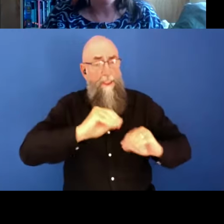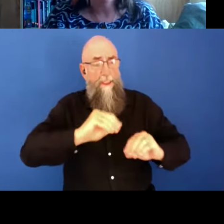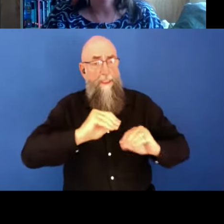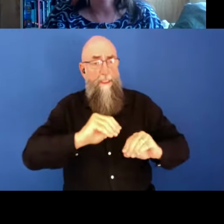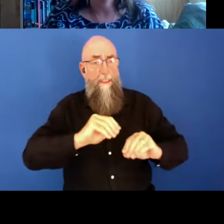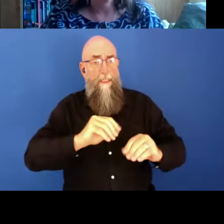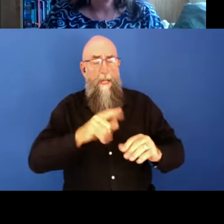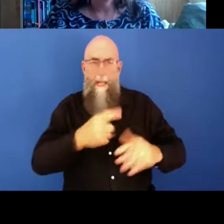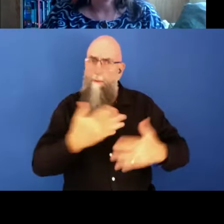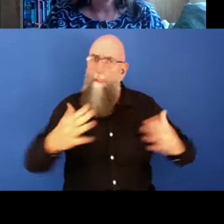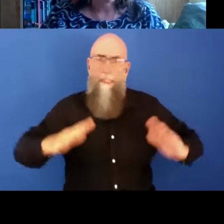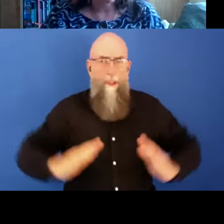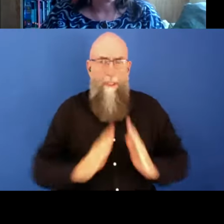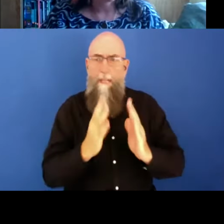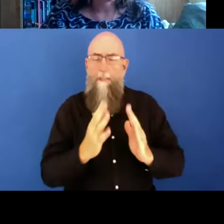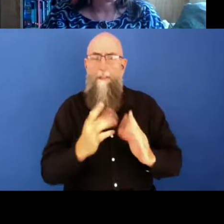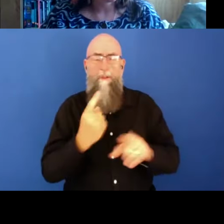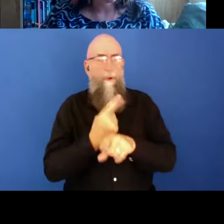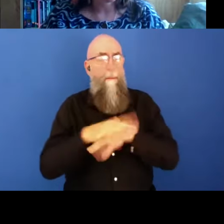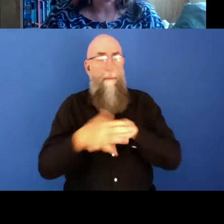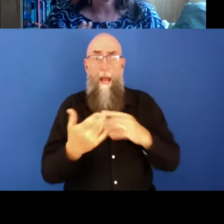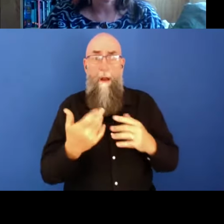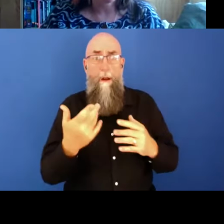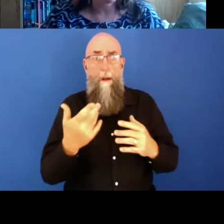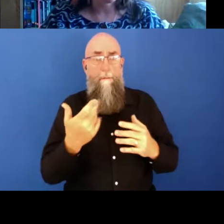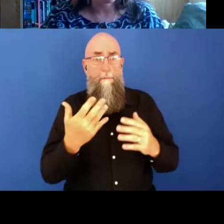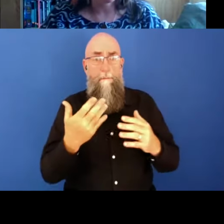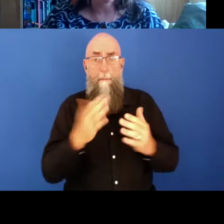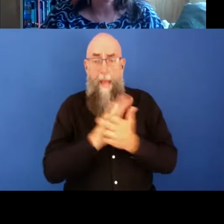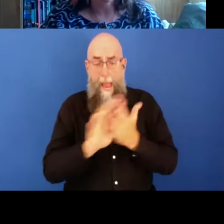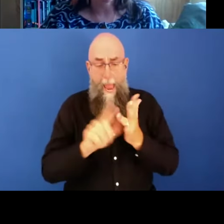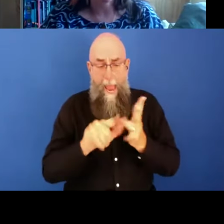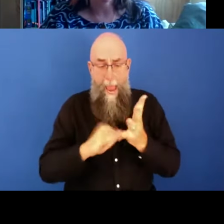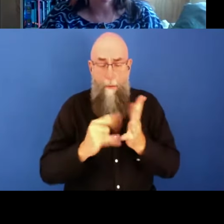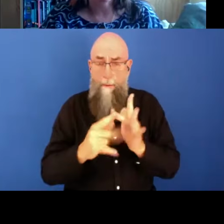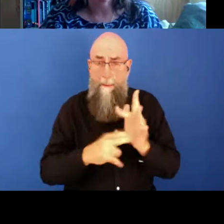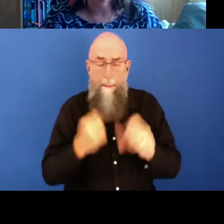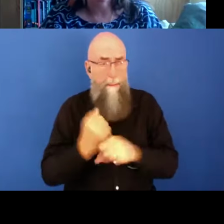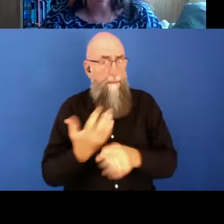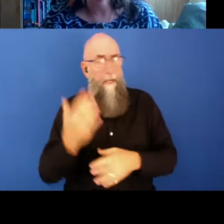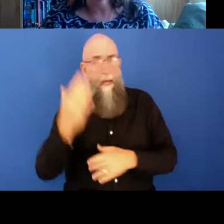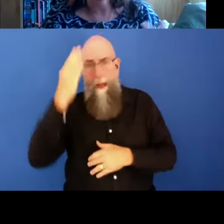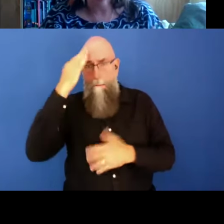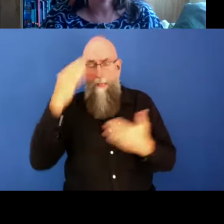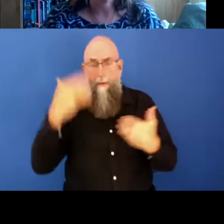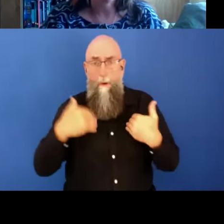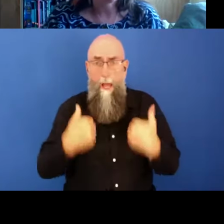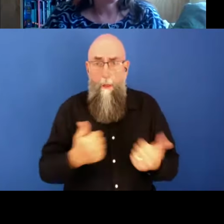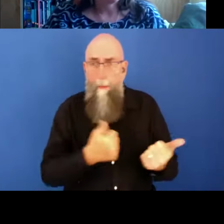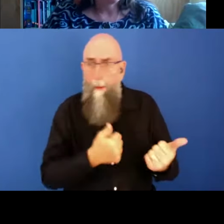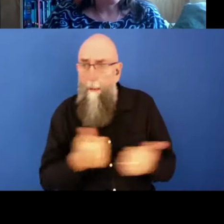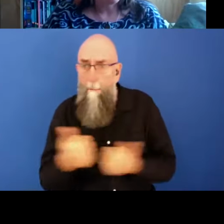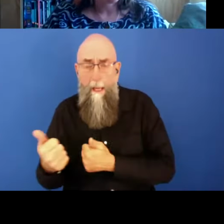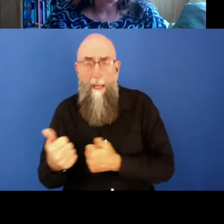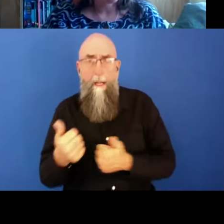around housing or um uh mental well-being that were much deeper than sort of just building confidence